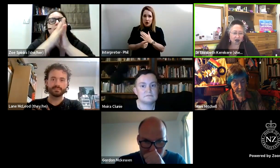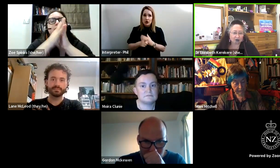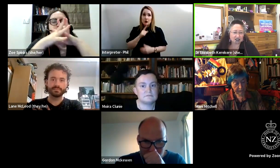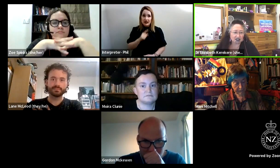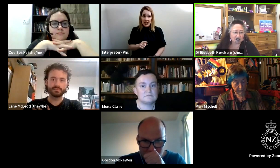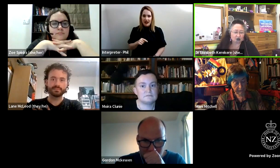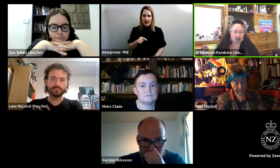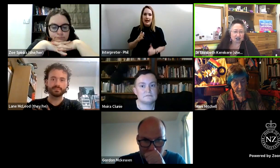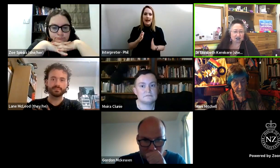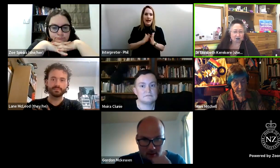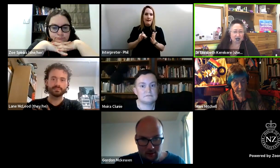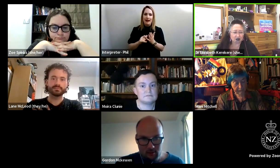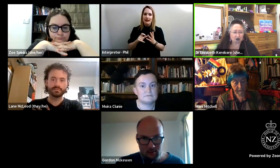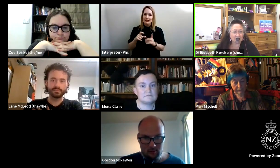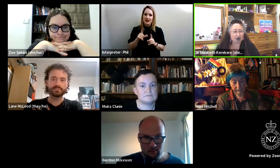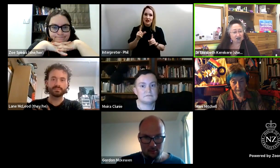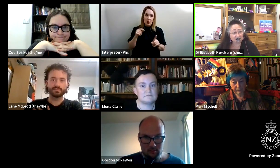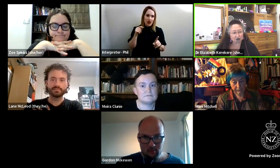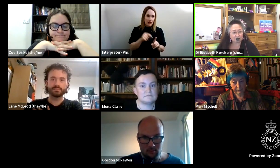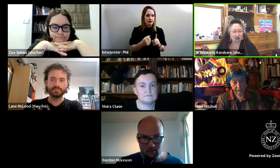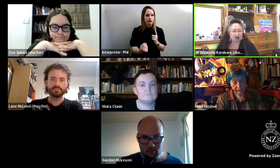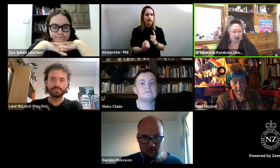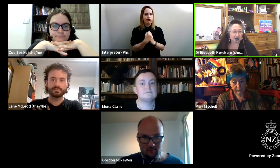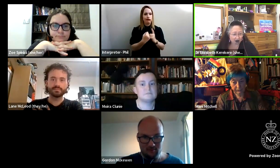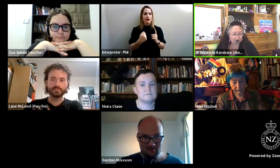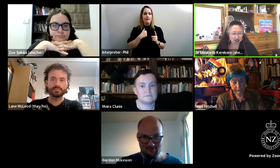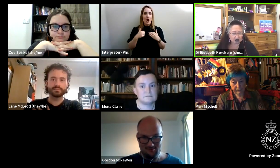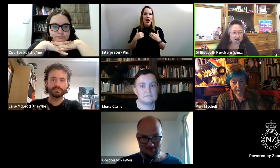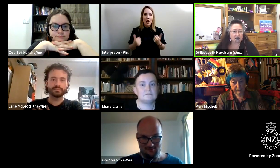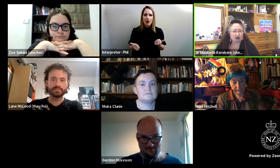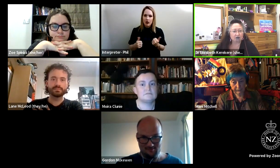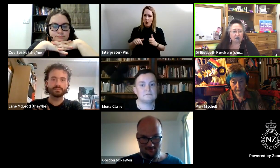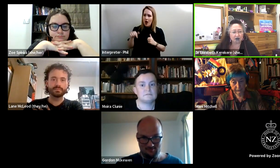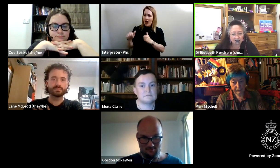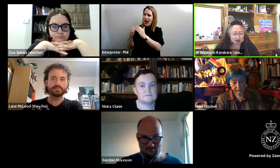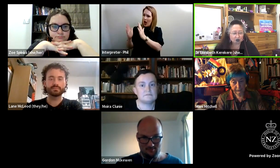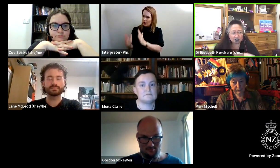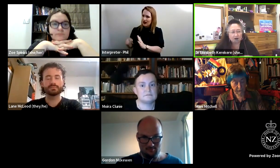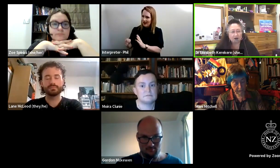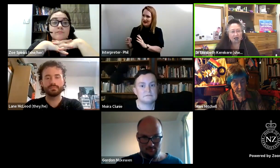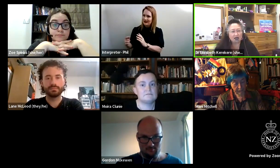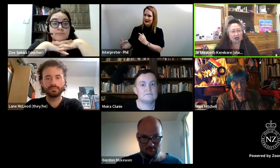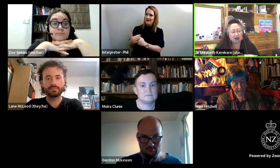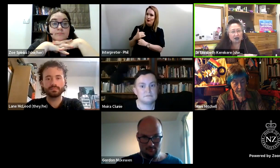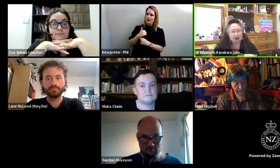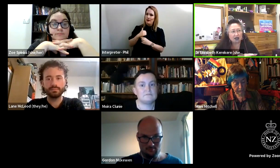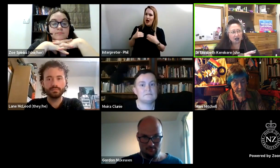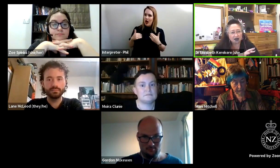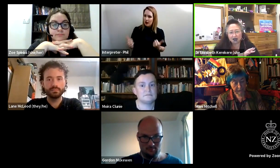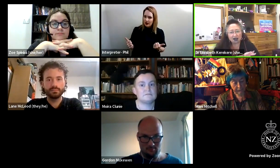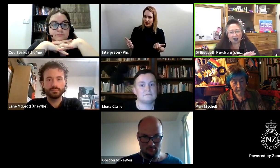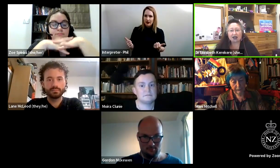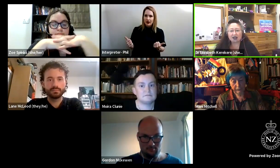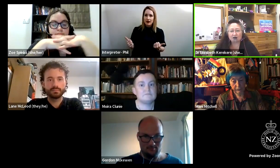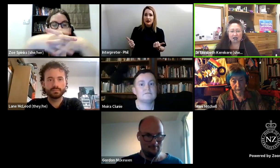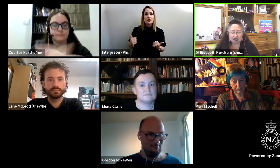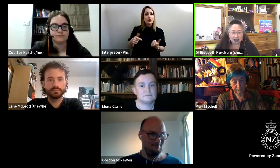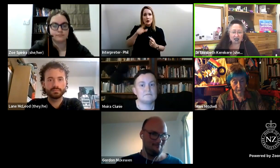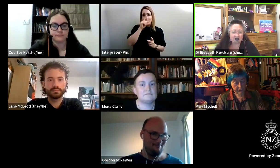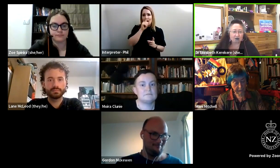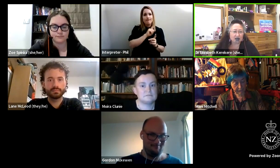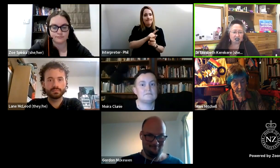is what MSD is doing that it's impacting on my health. This is what's happening in housing. This is what's happening in any